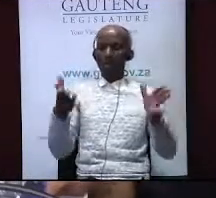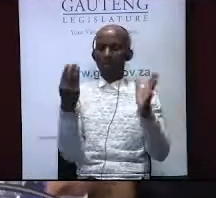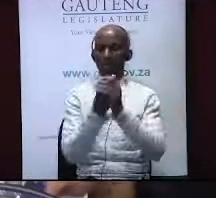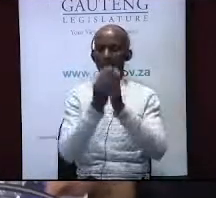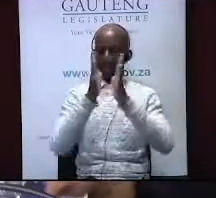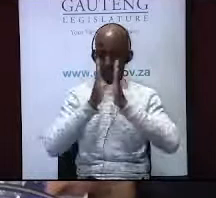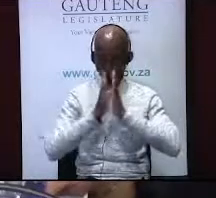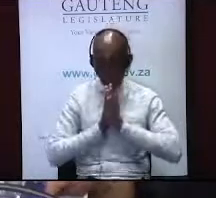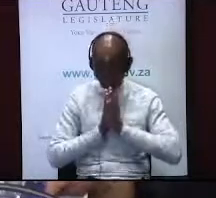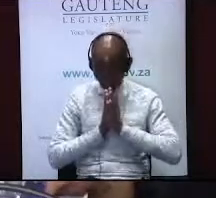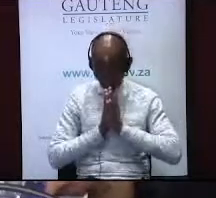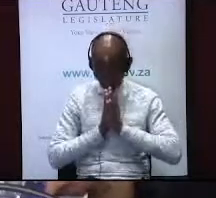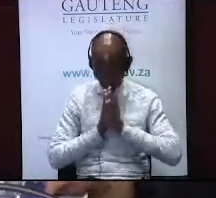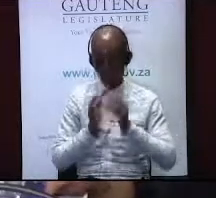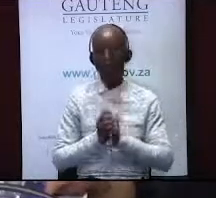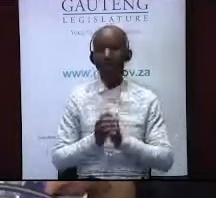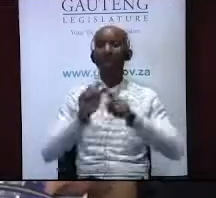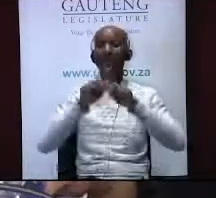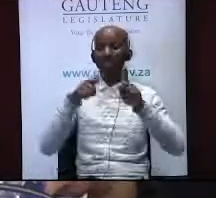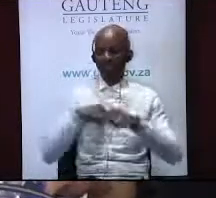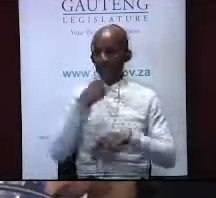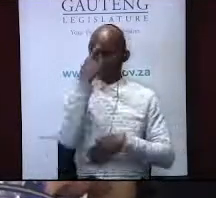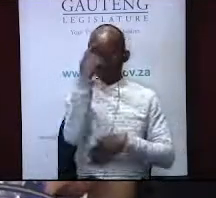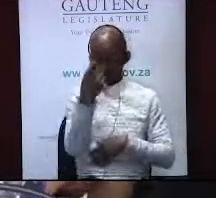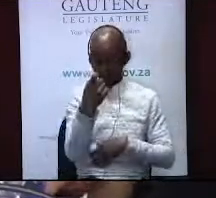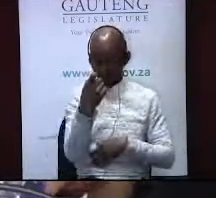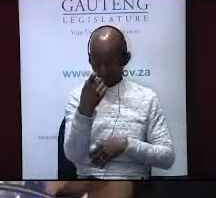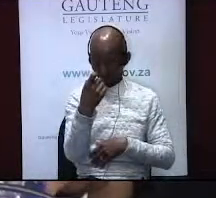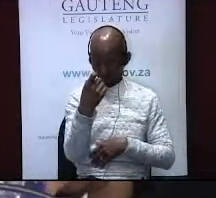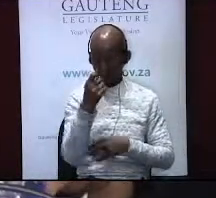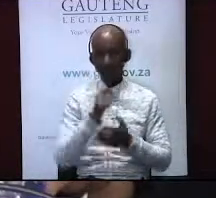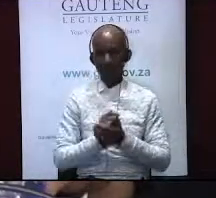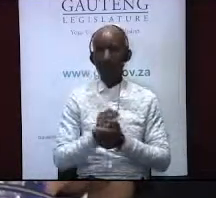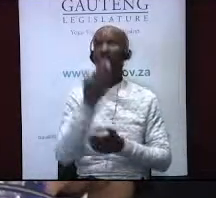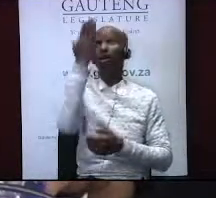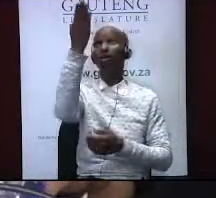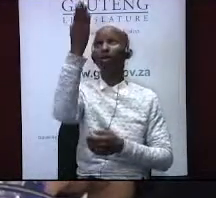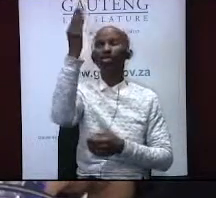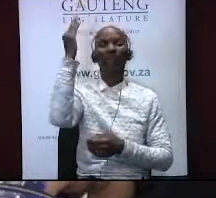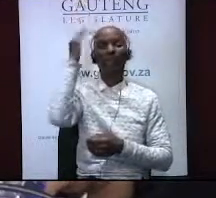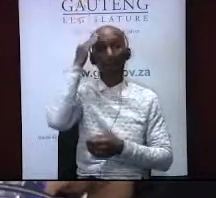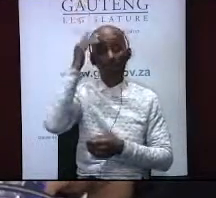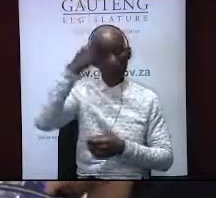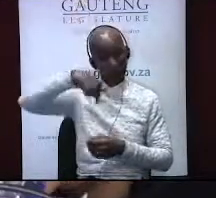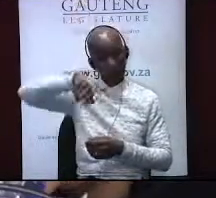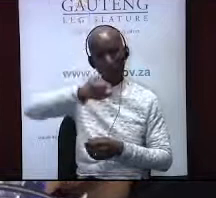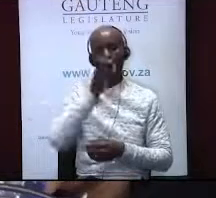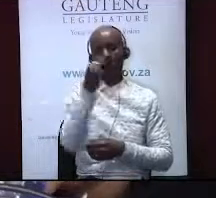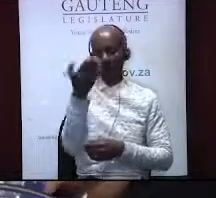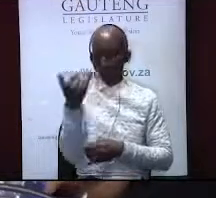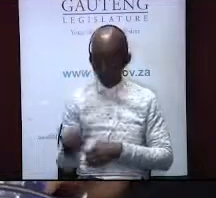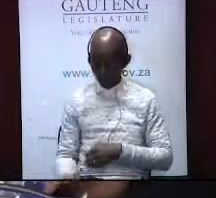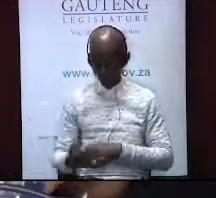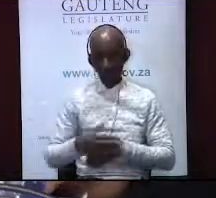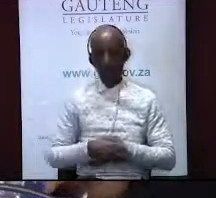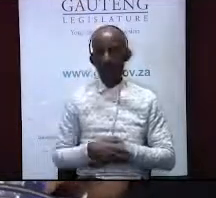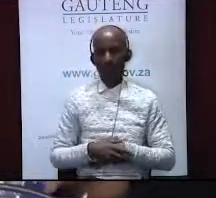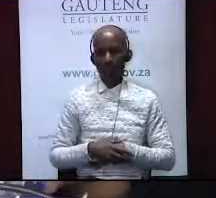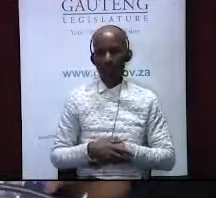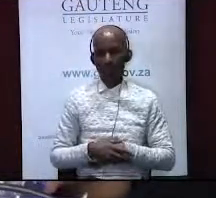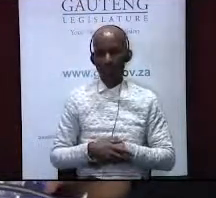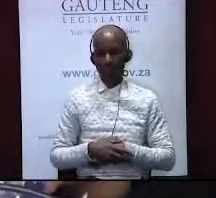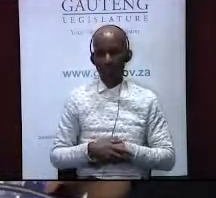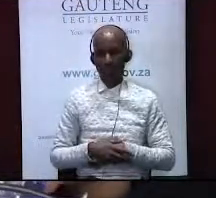prayer. But I believe that God knows that we are all here. It